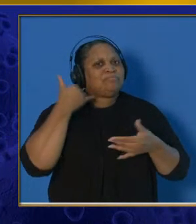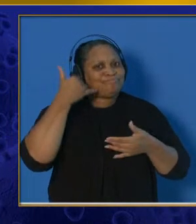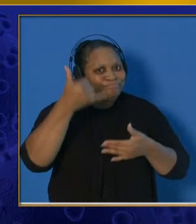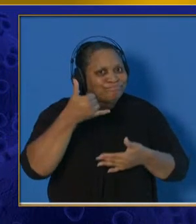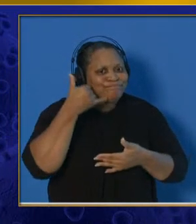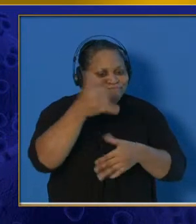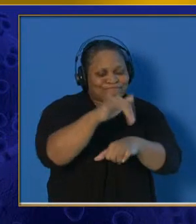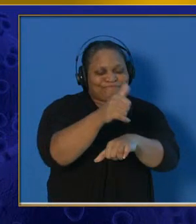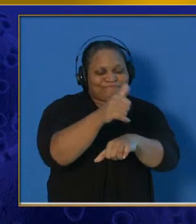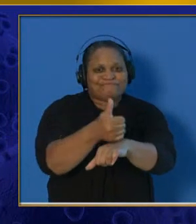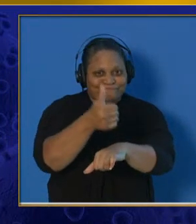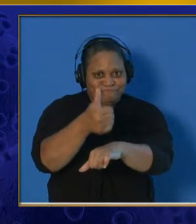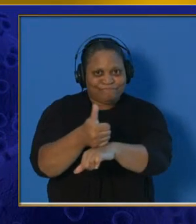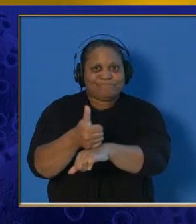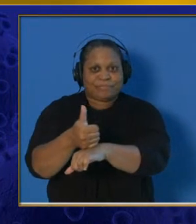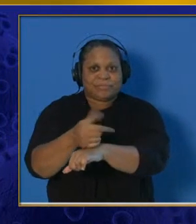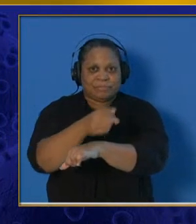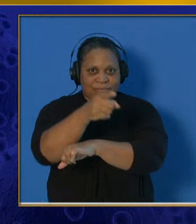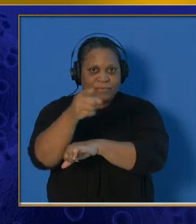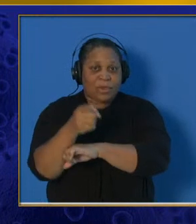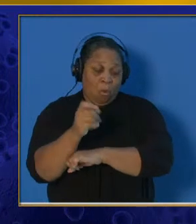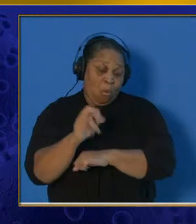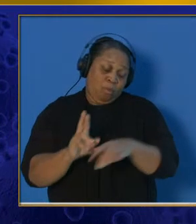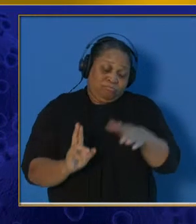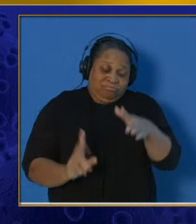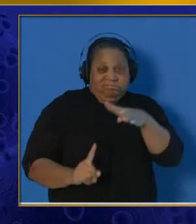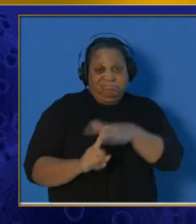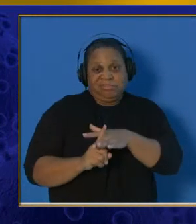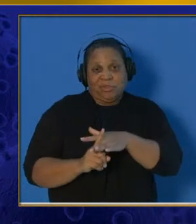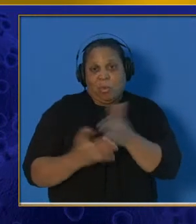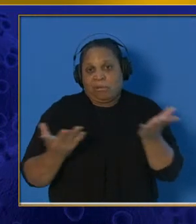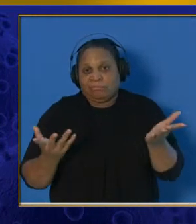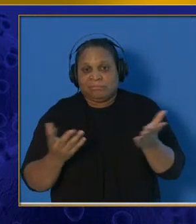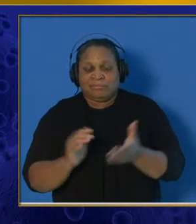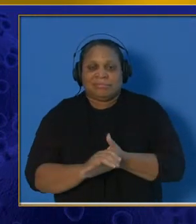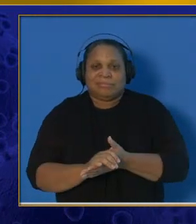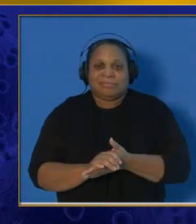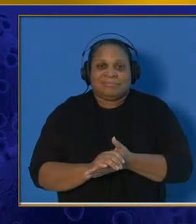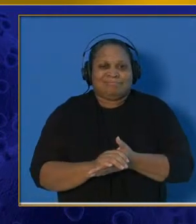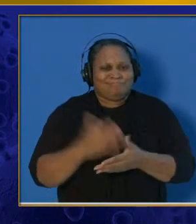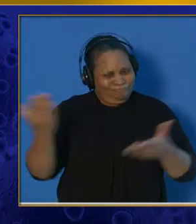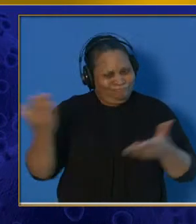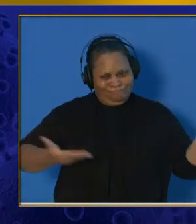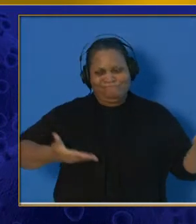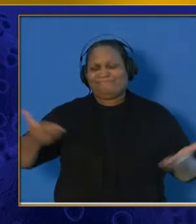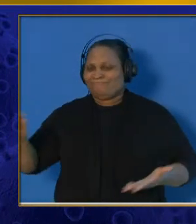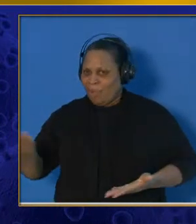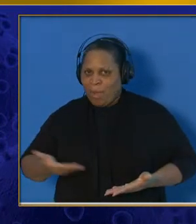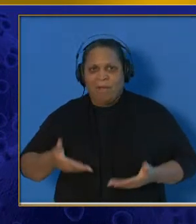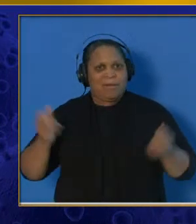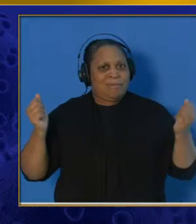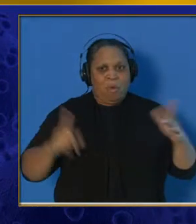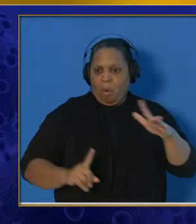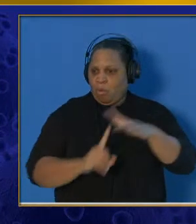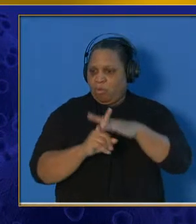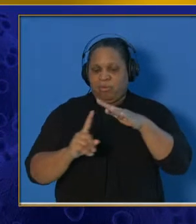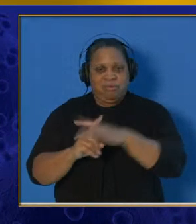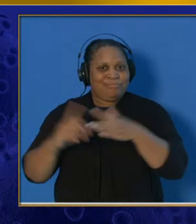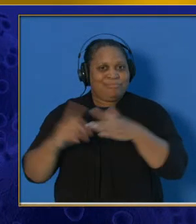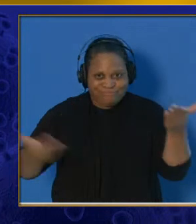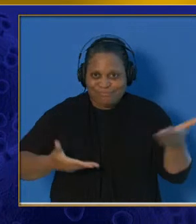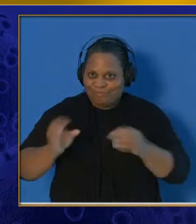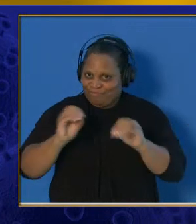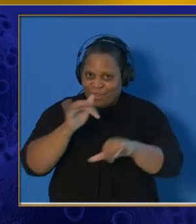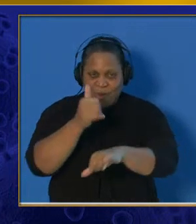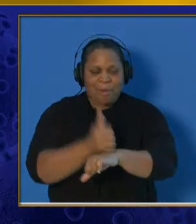make a reservation for you. Or just show up and drop by. They are welcome. All drop-ins are welcome. A full schedule